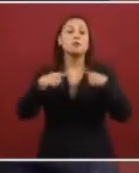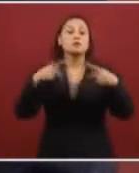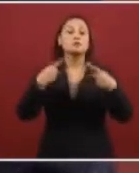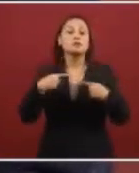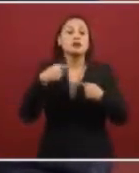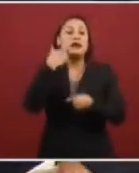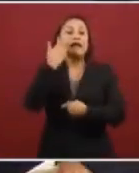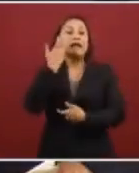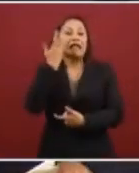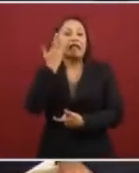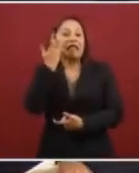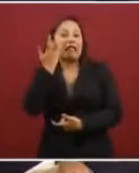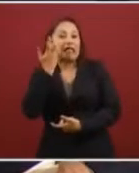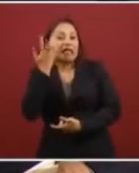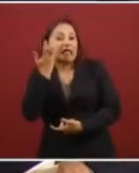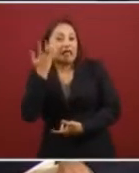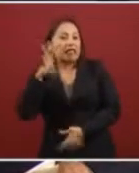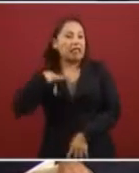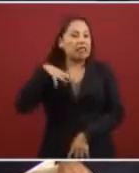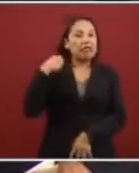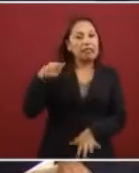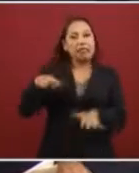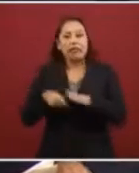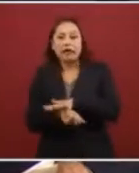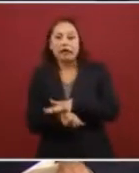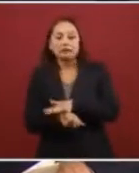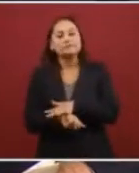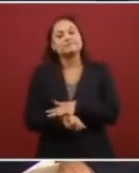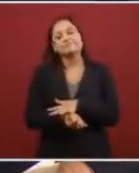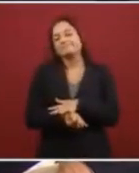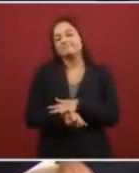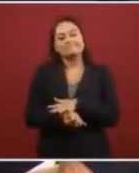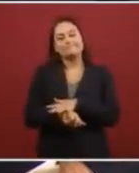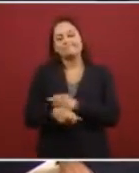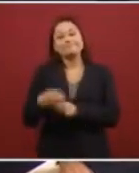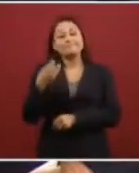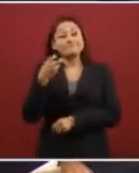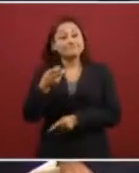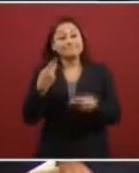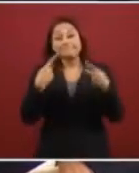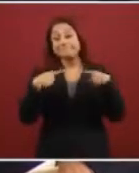their cut, robar, and steal, no tiene